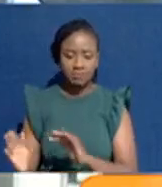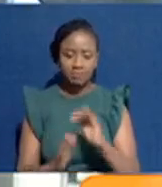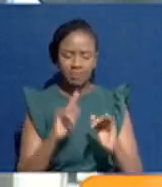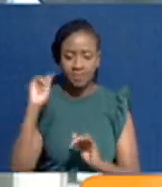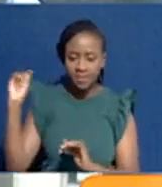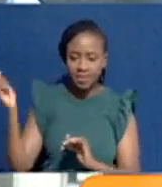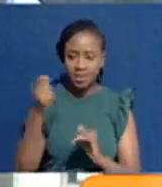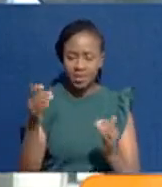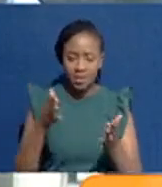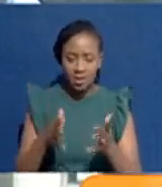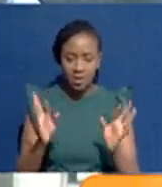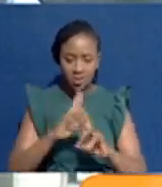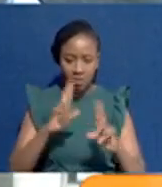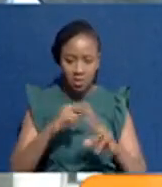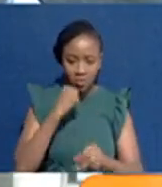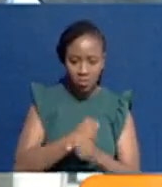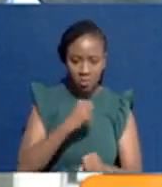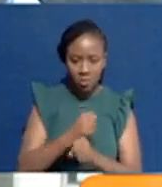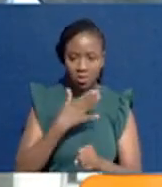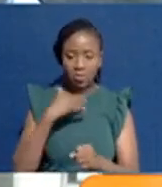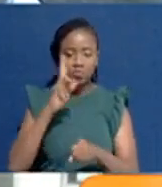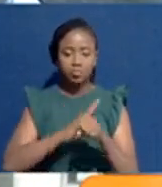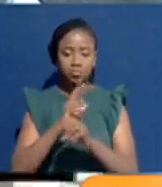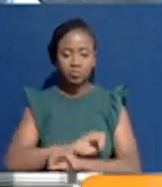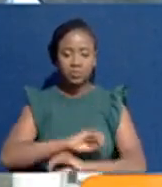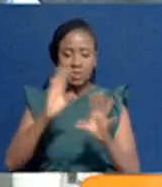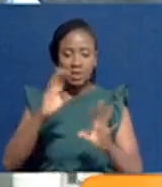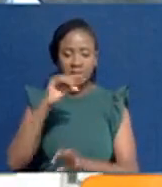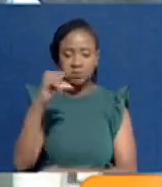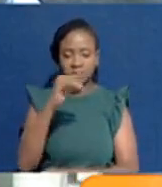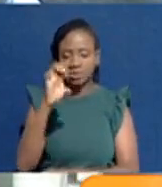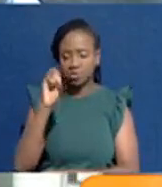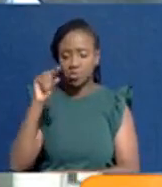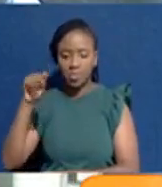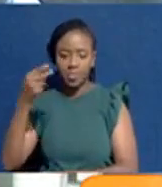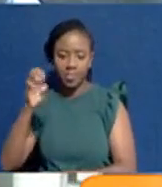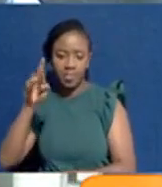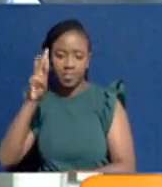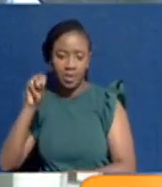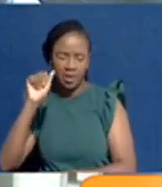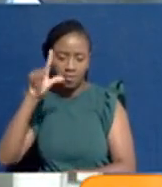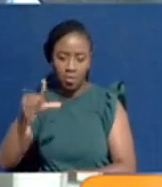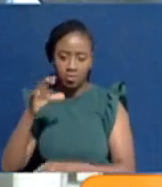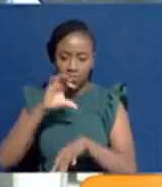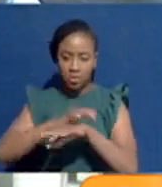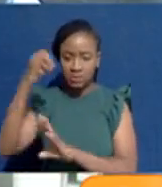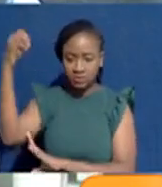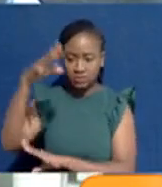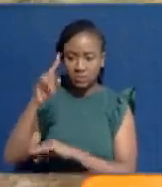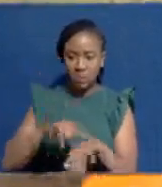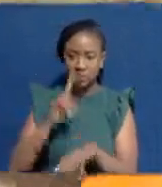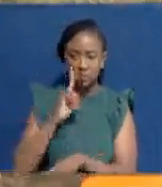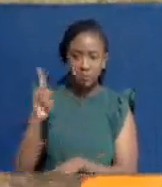Kenya is on course to ensure it fully exploits geothermal steam to produce power. Speaking in Nakuru during the groundbreaking ceremony of the